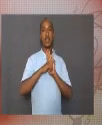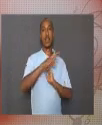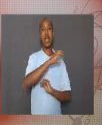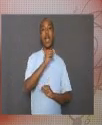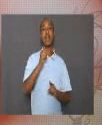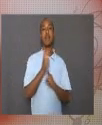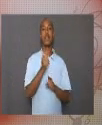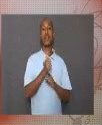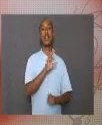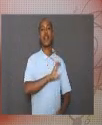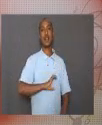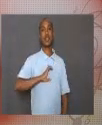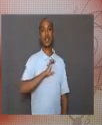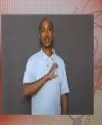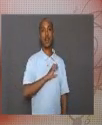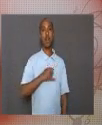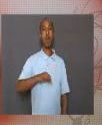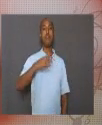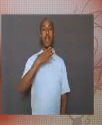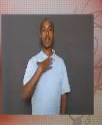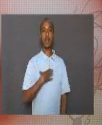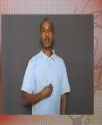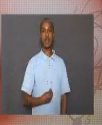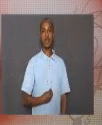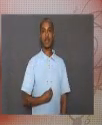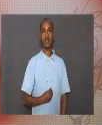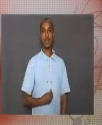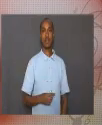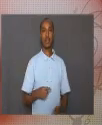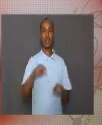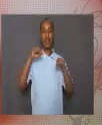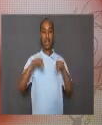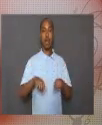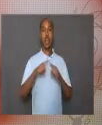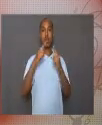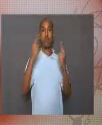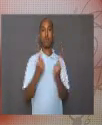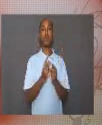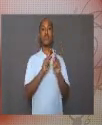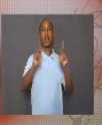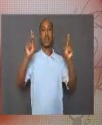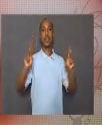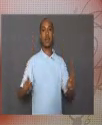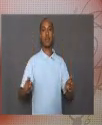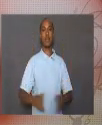and metallic character of elements down a group of the periodic